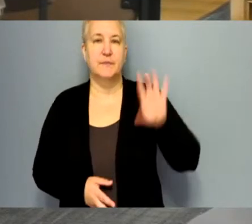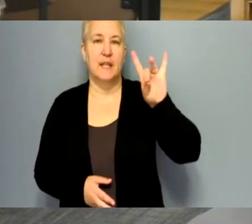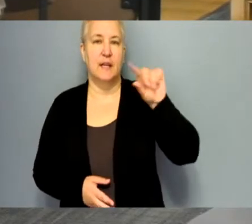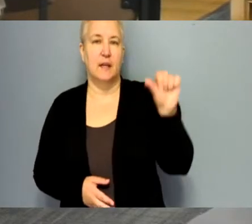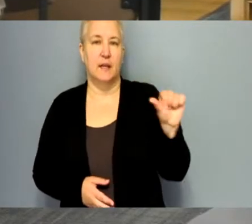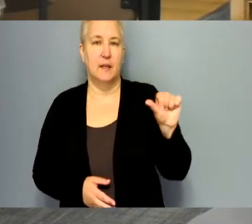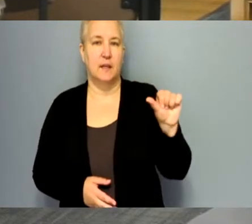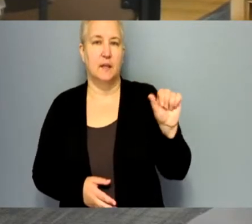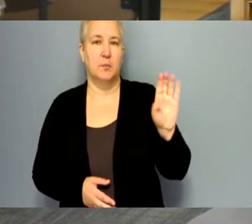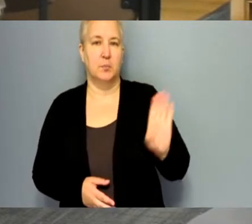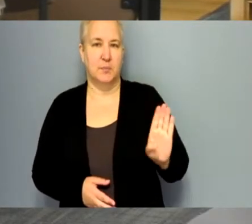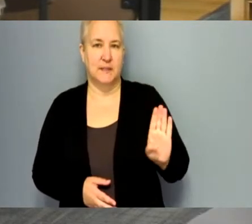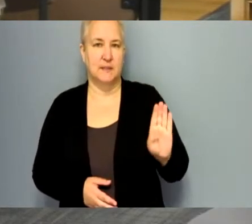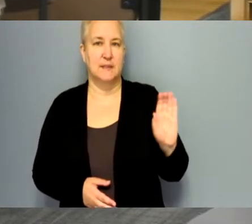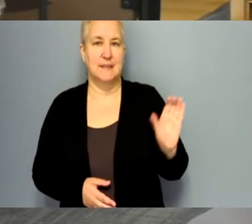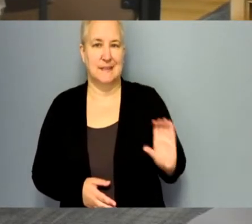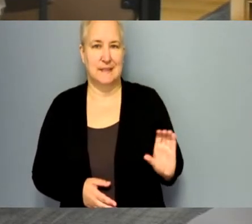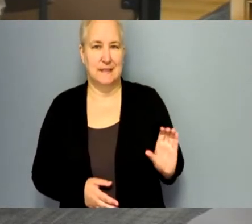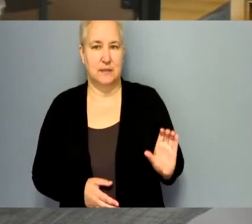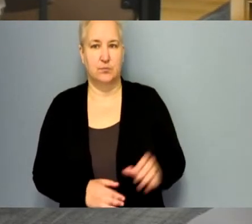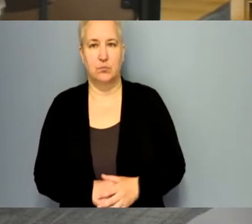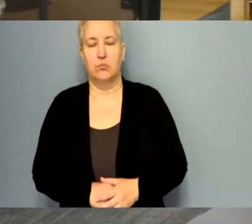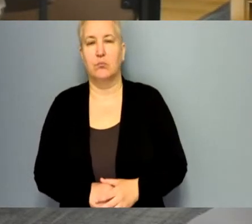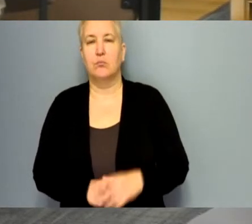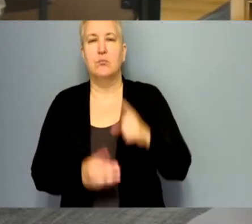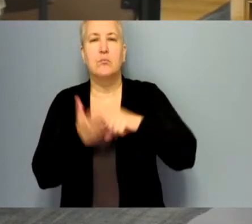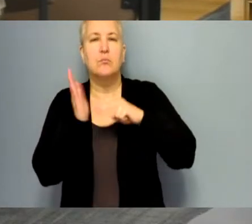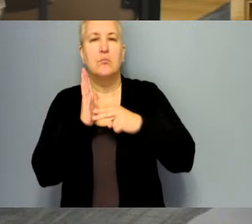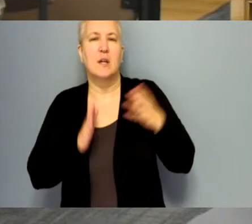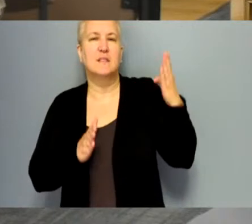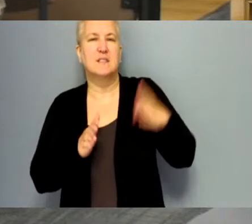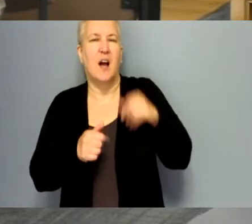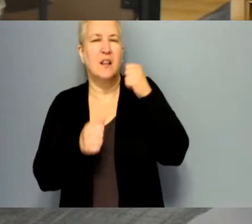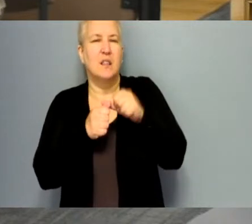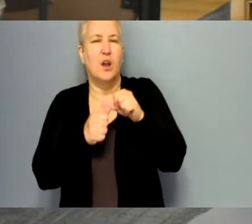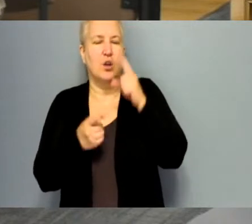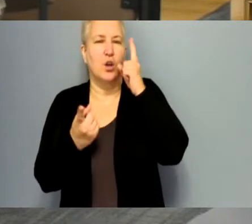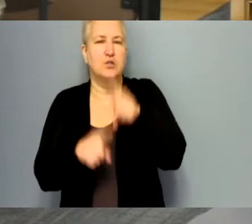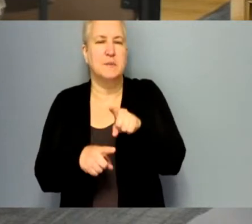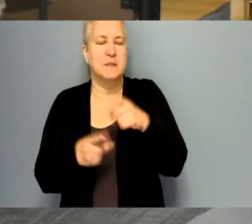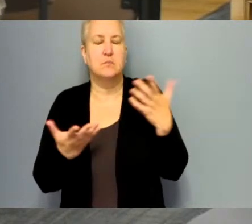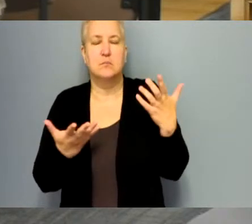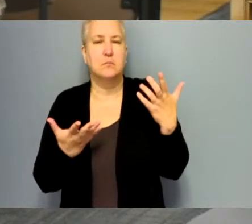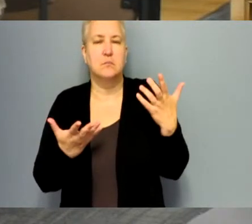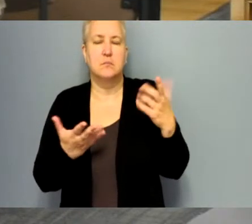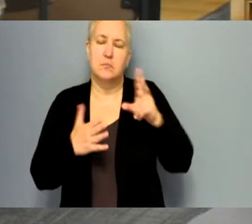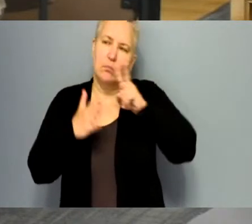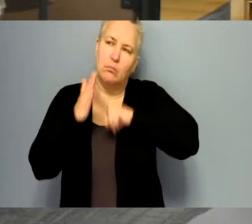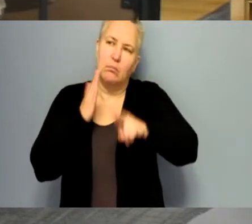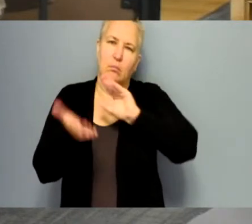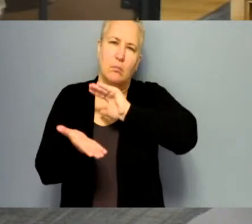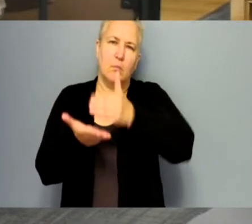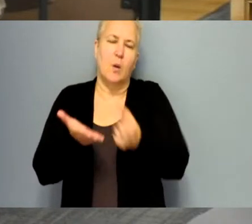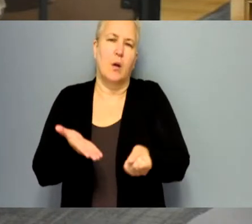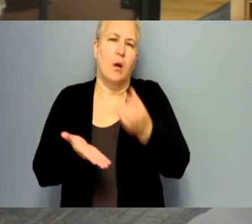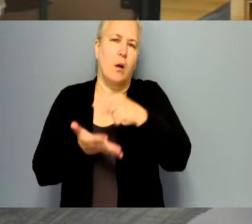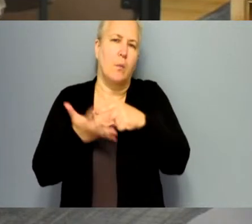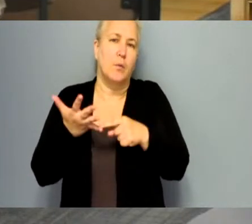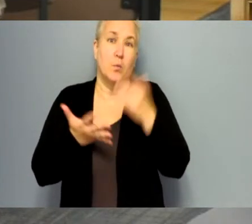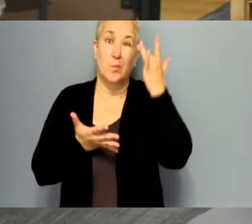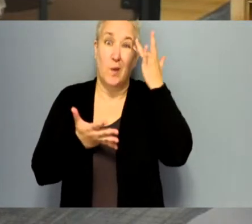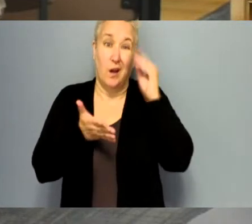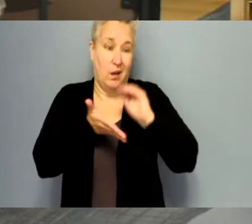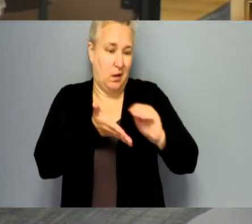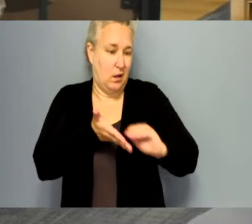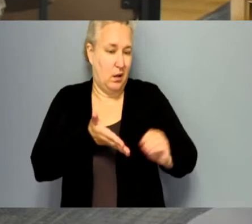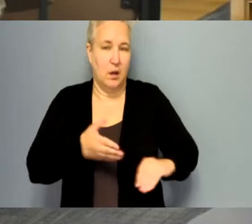8A, B, and C, what is a side letter agreement and what are the anticipated amounts since none are filled